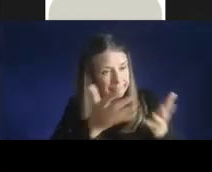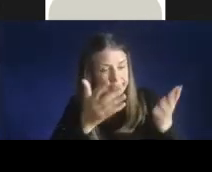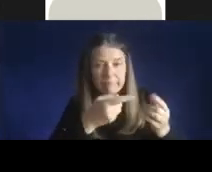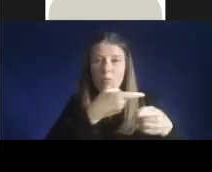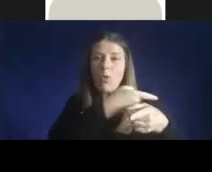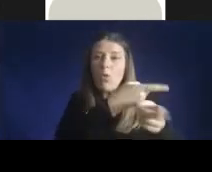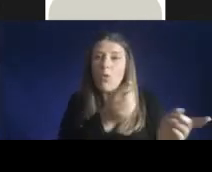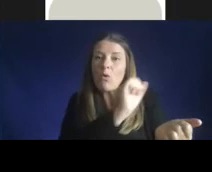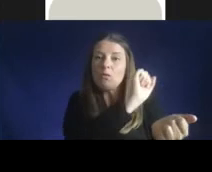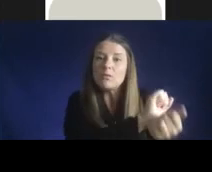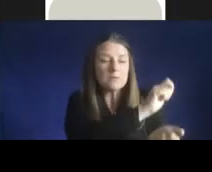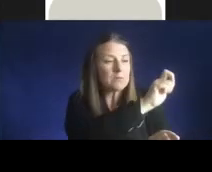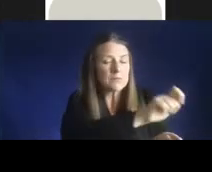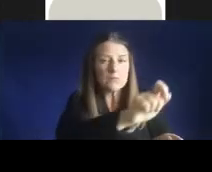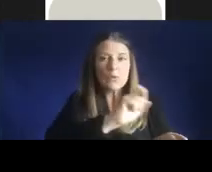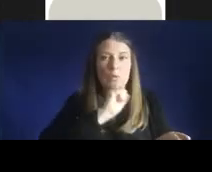against.